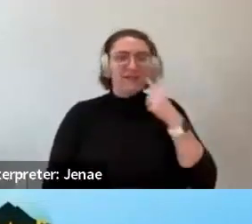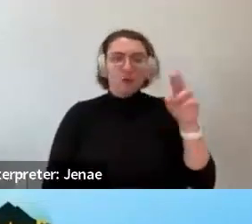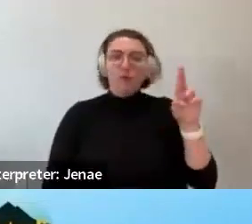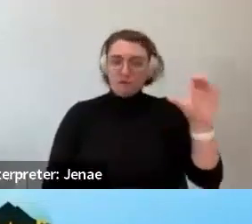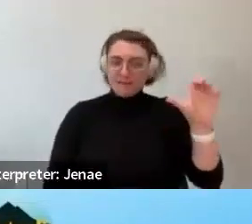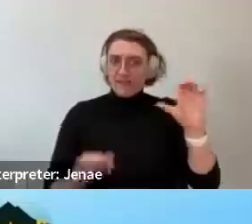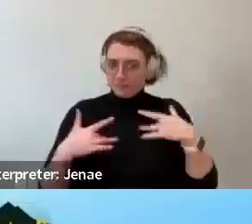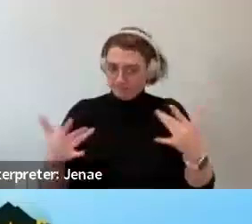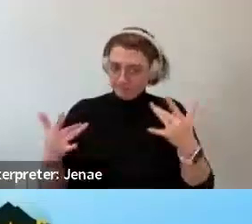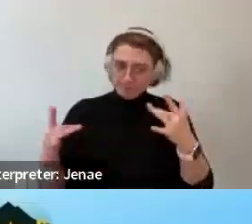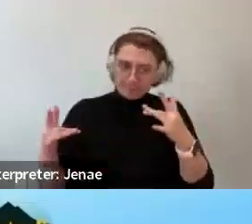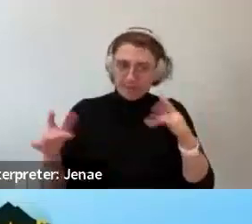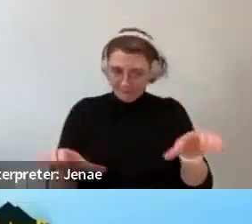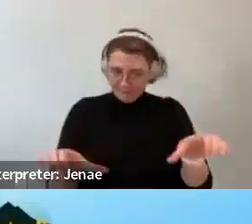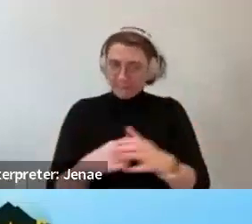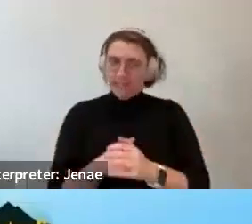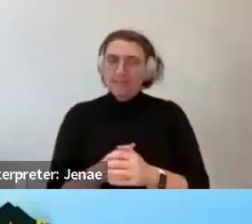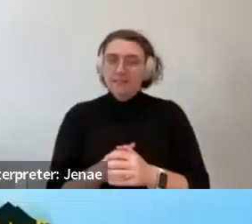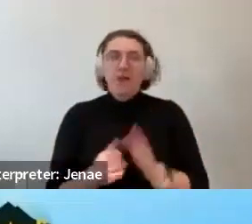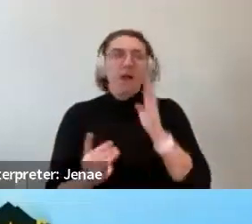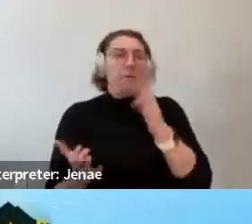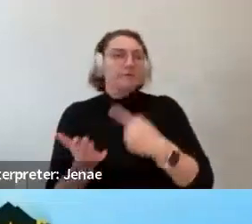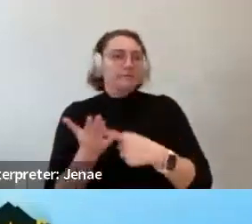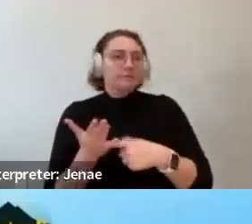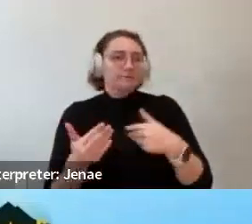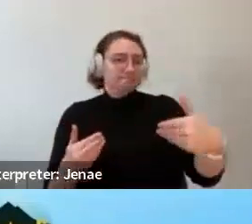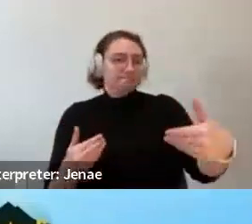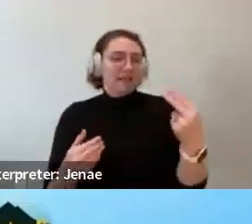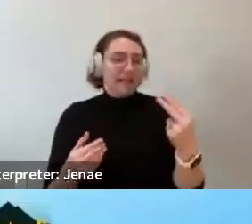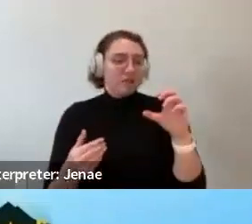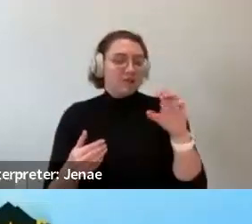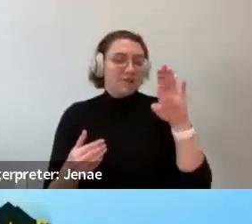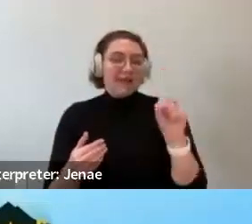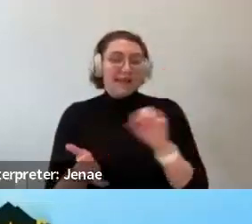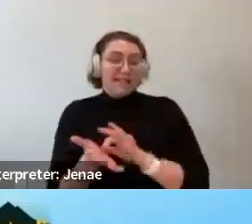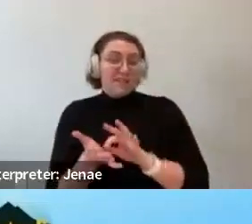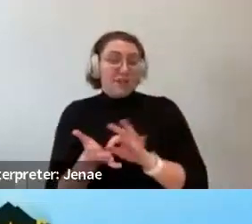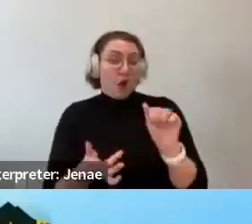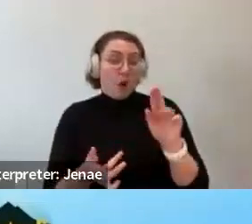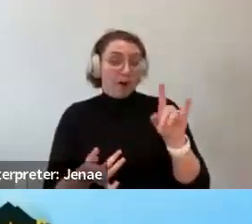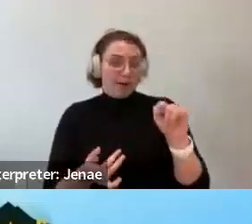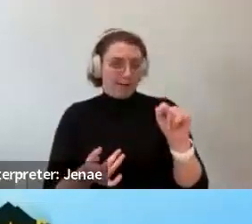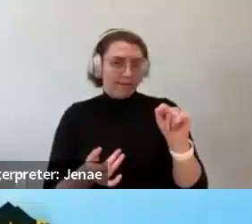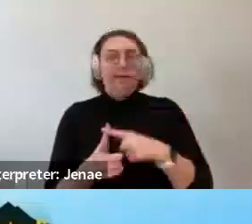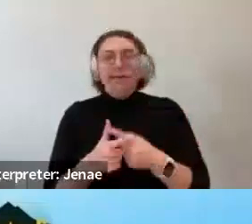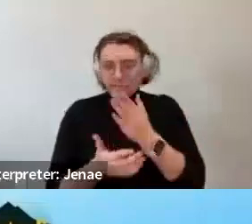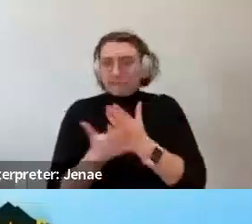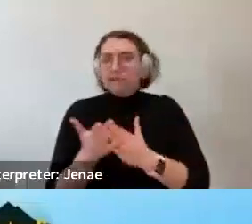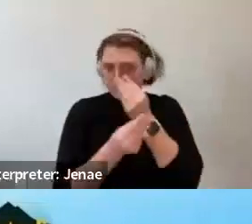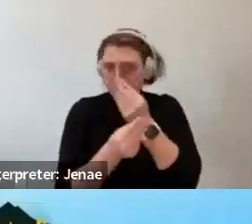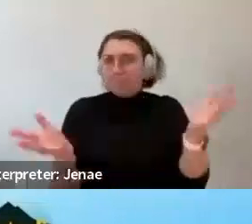activities. We are going to get into upcoming HCBS audits, and then we've got some things to share with